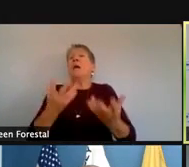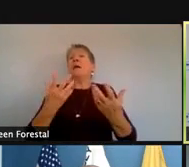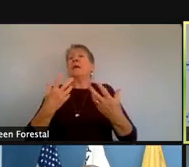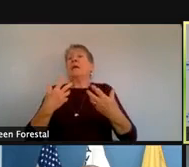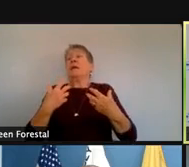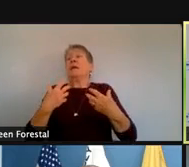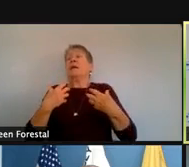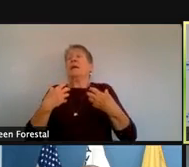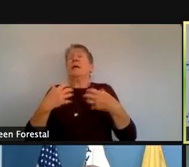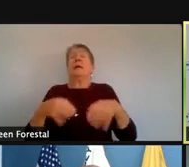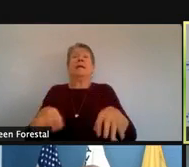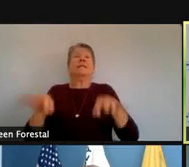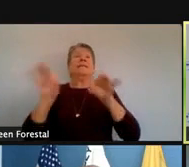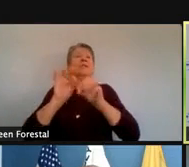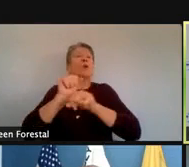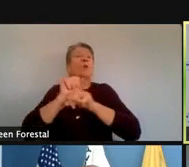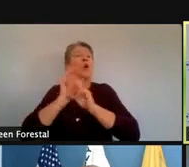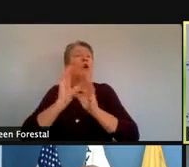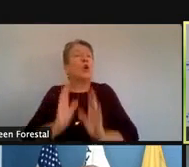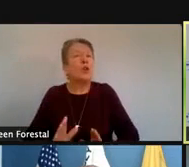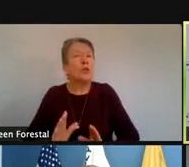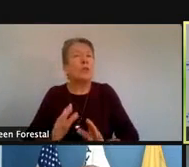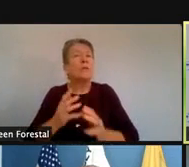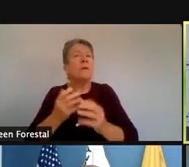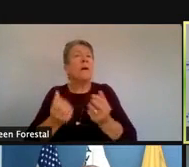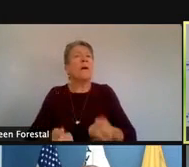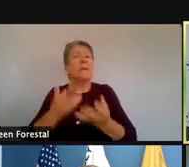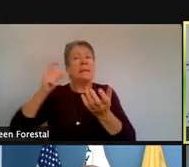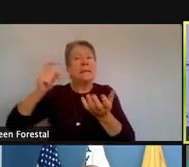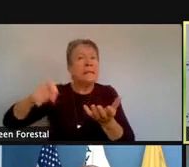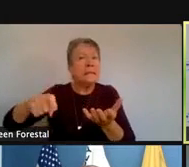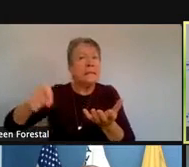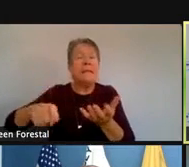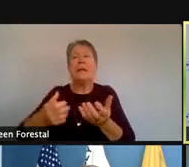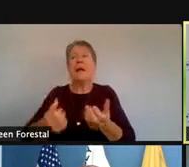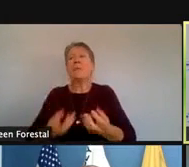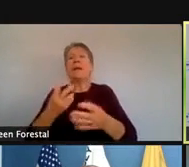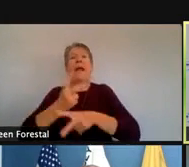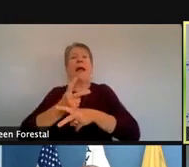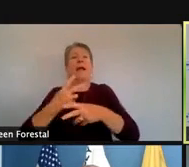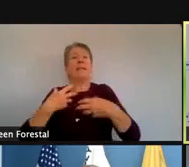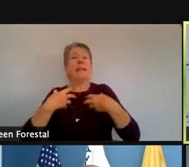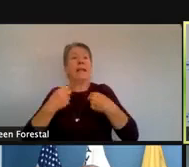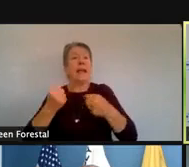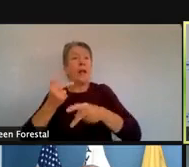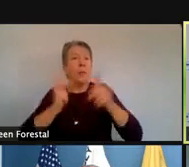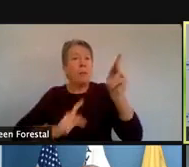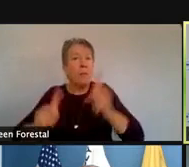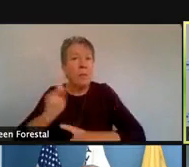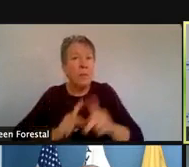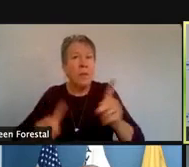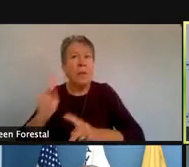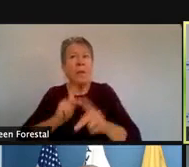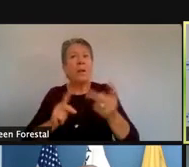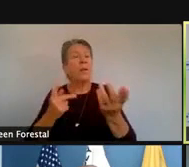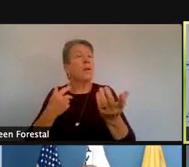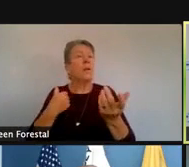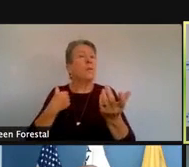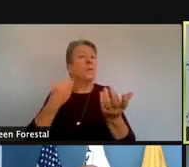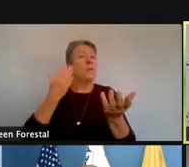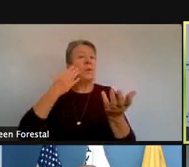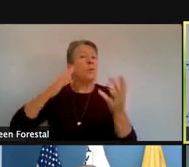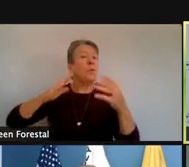the vaccine availability. What we do not know right now is the efficacy and the adverse